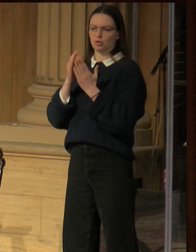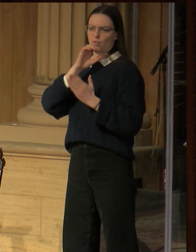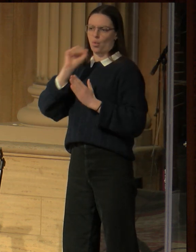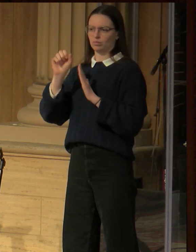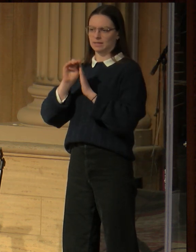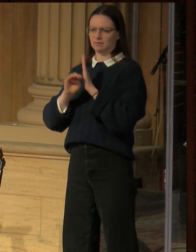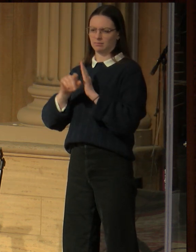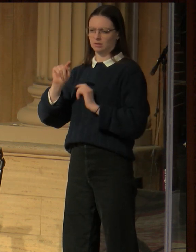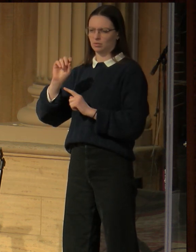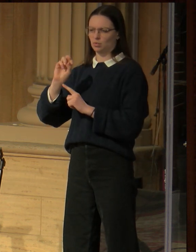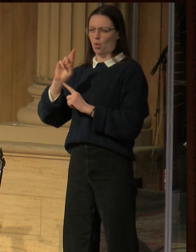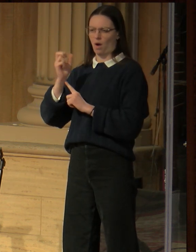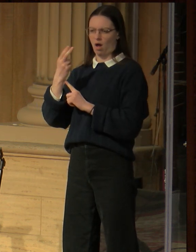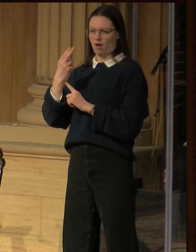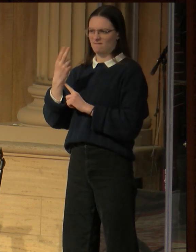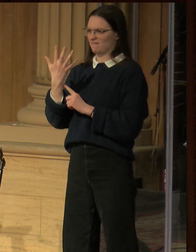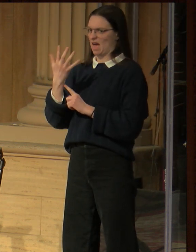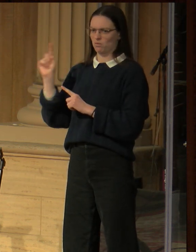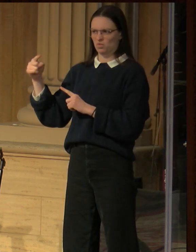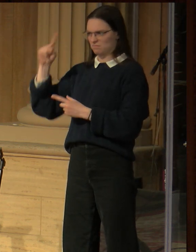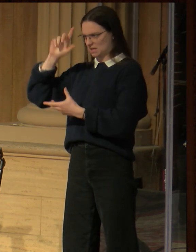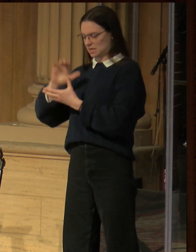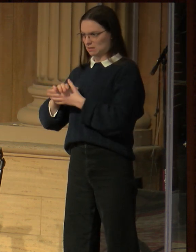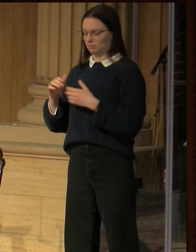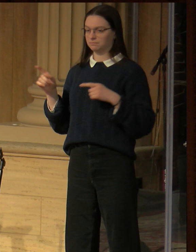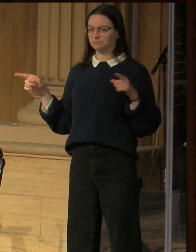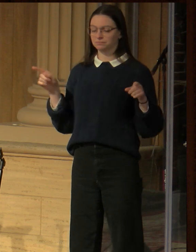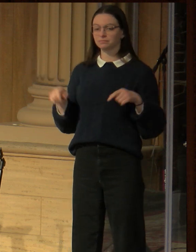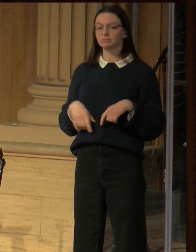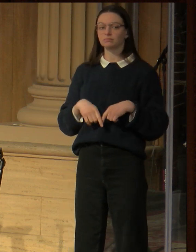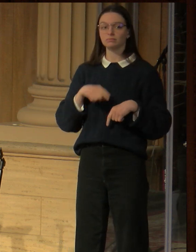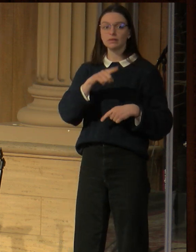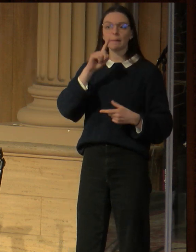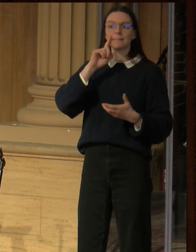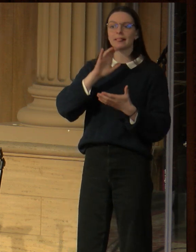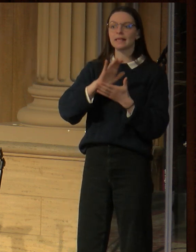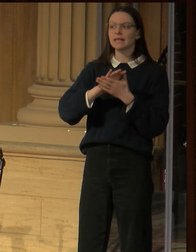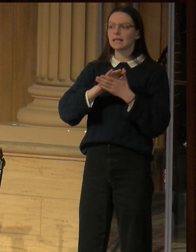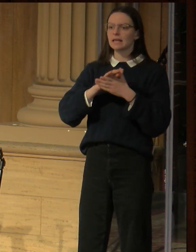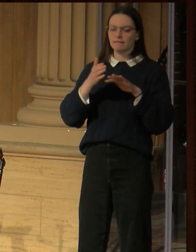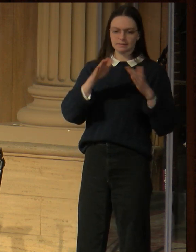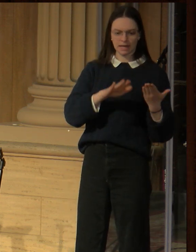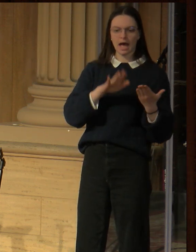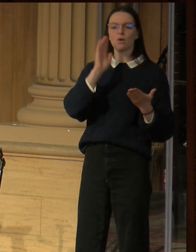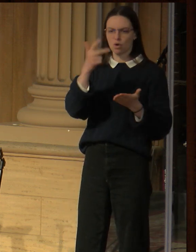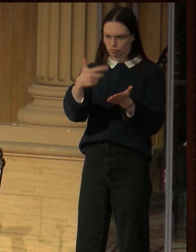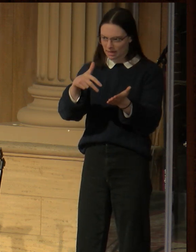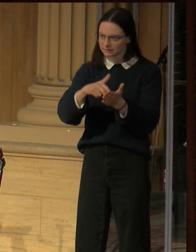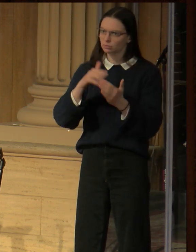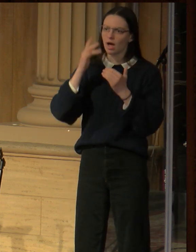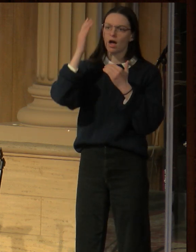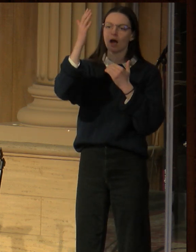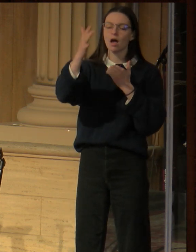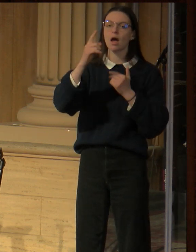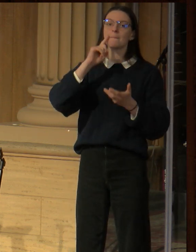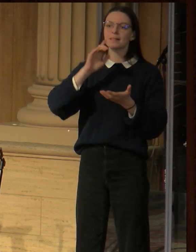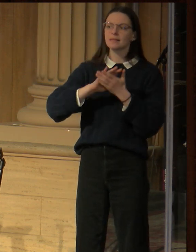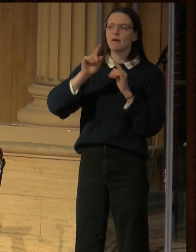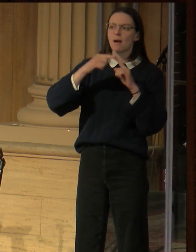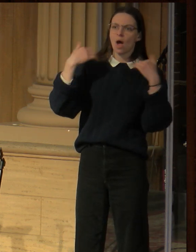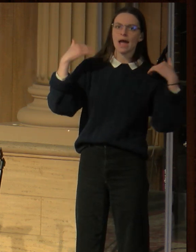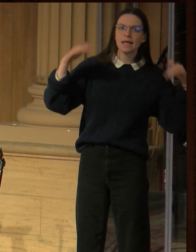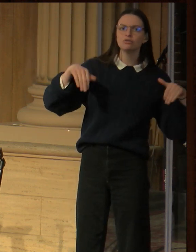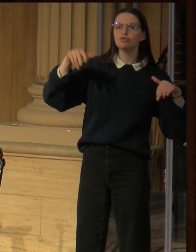Testament. The Pharisees believed in the afterlife. They believed that the dead would resurrect someday. They believed in angels